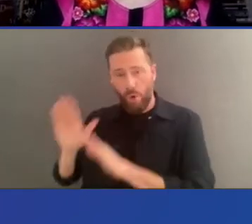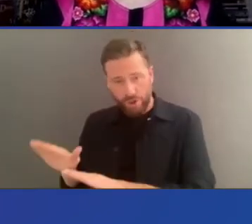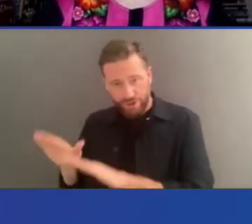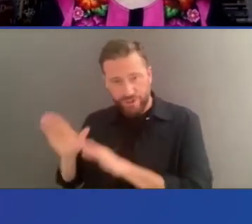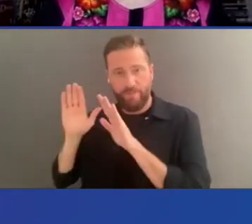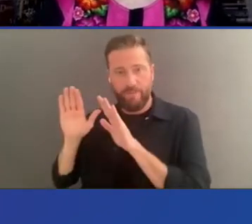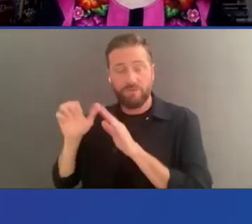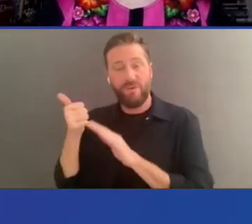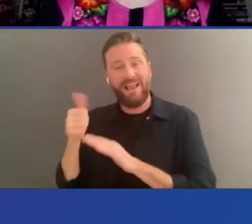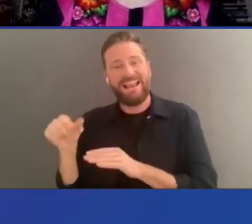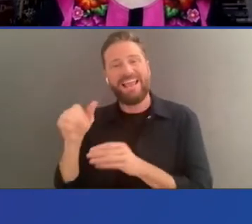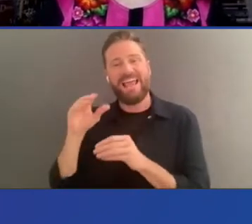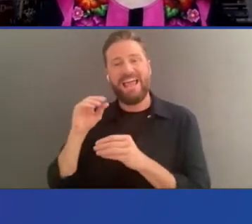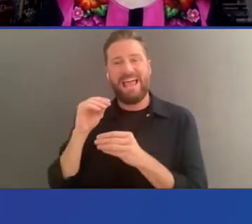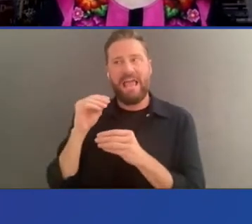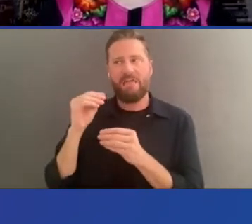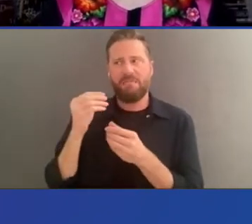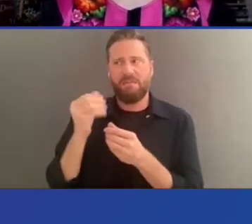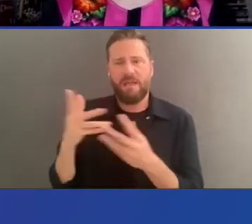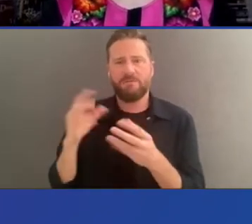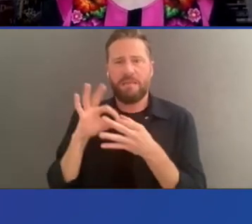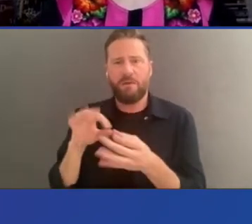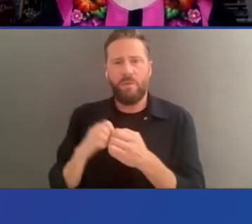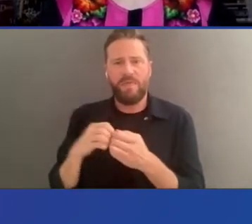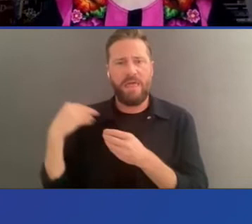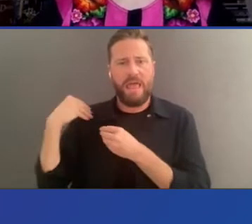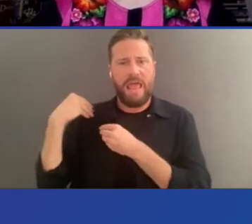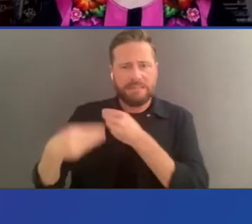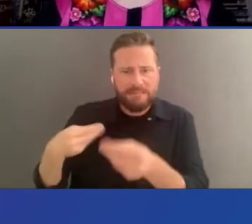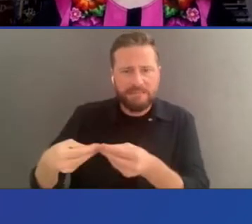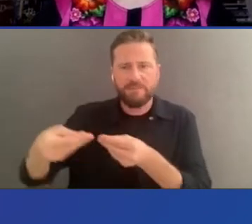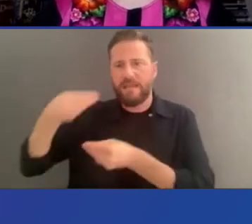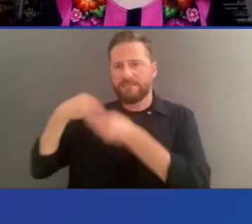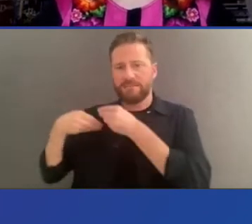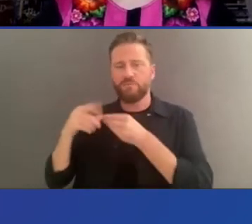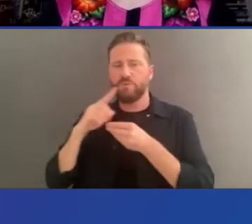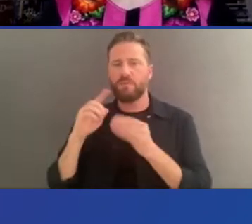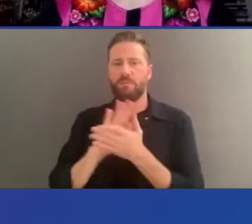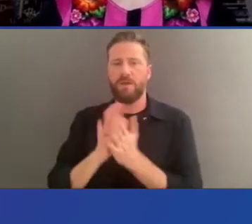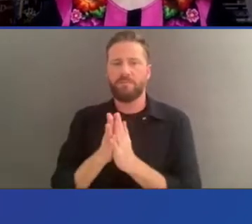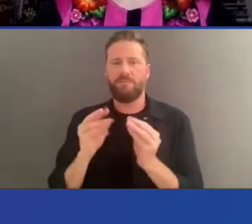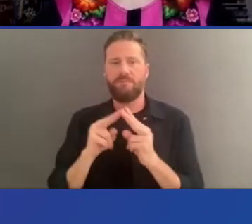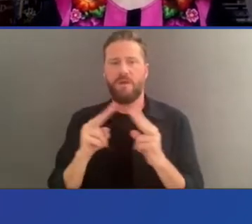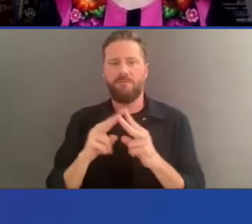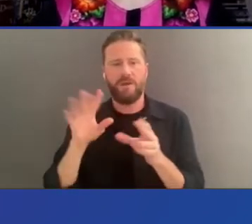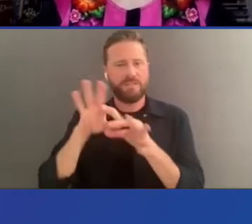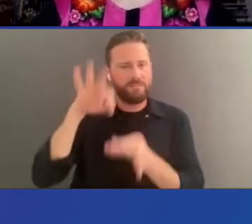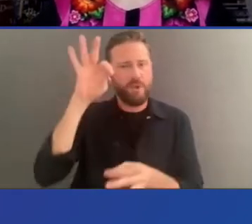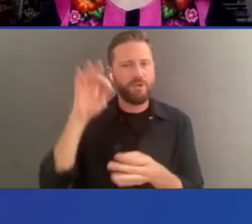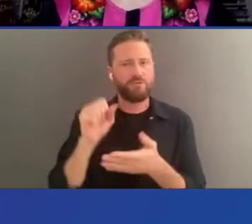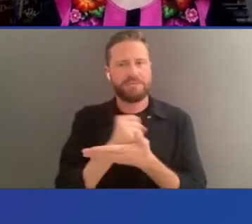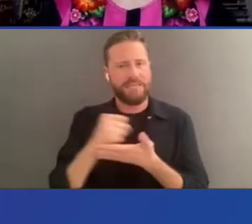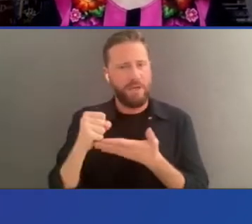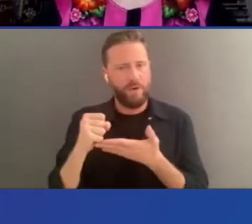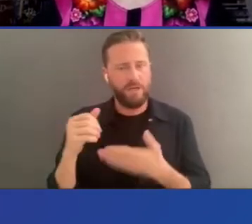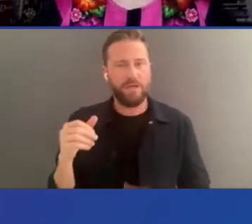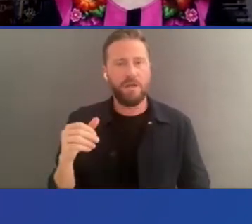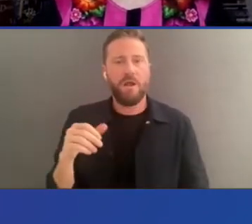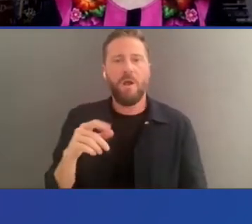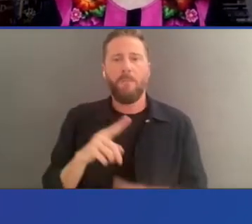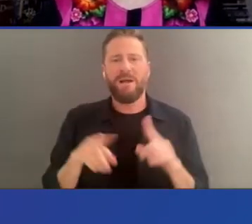to do with ancestors becomes very sacred. But also inside of